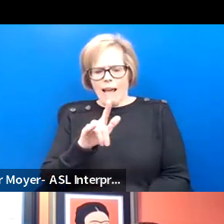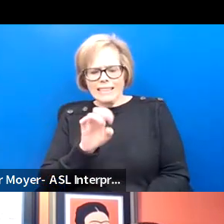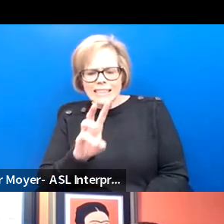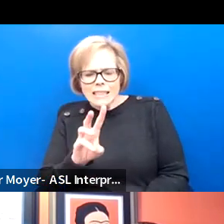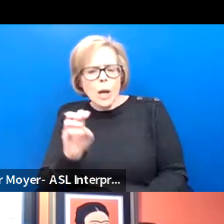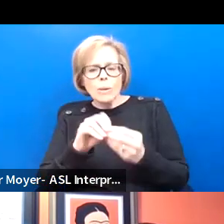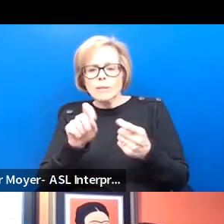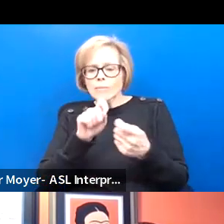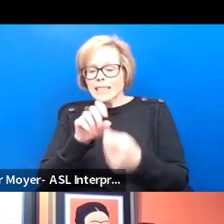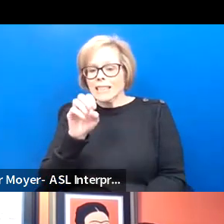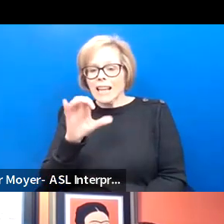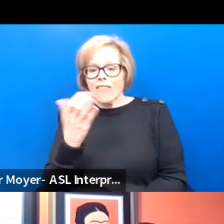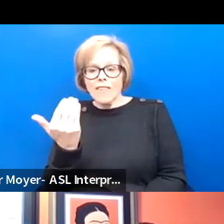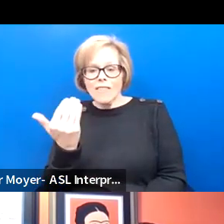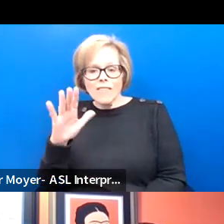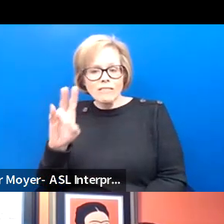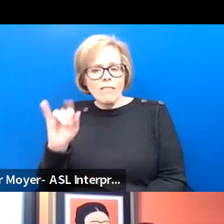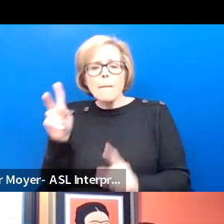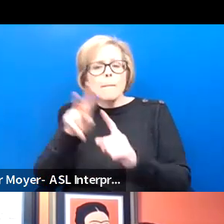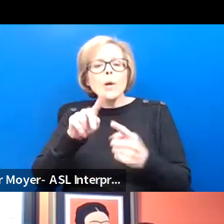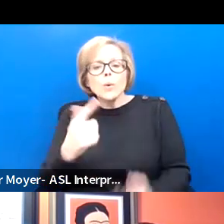more specifically Section 1557 apply to?